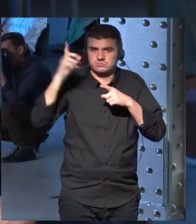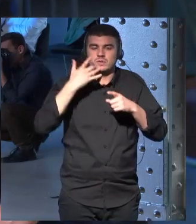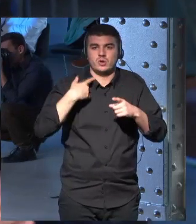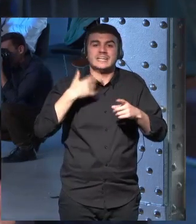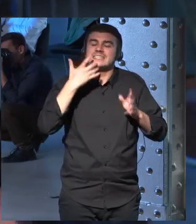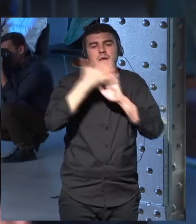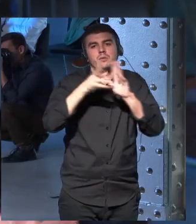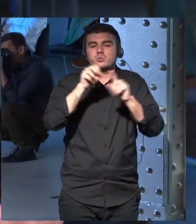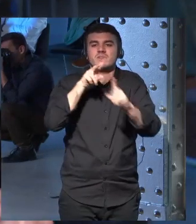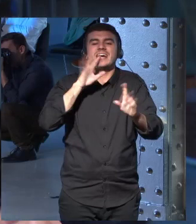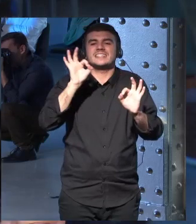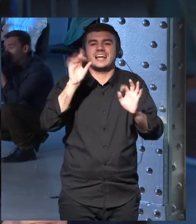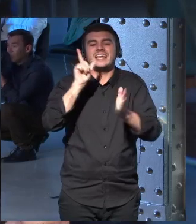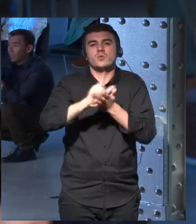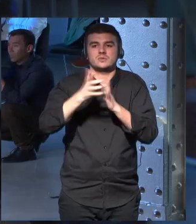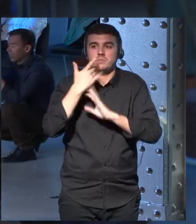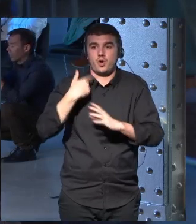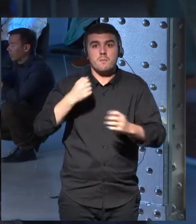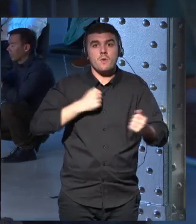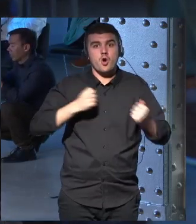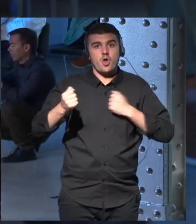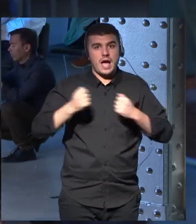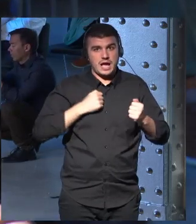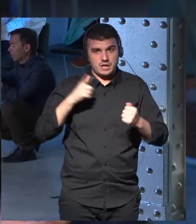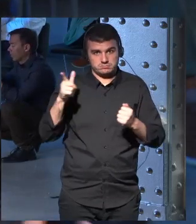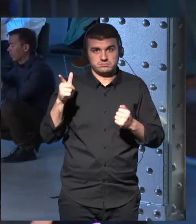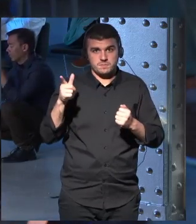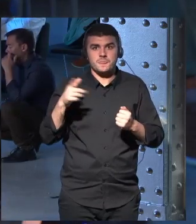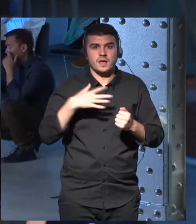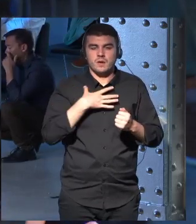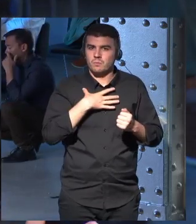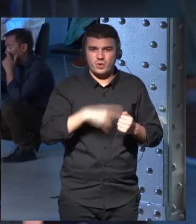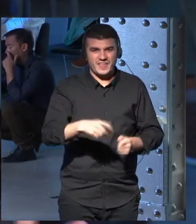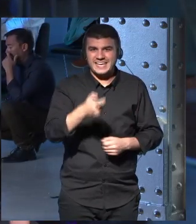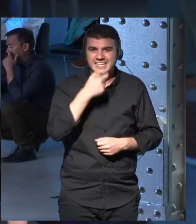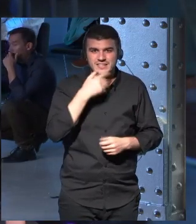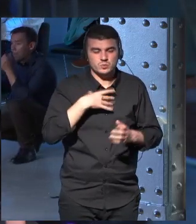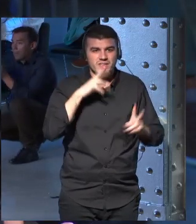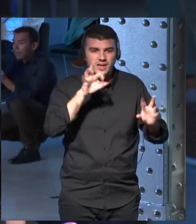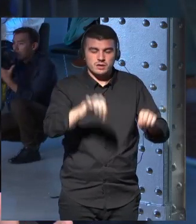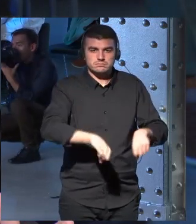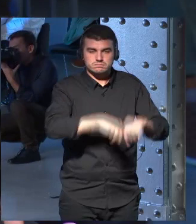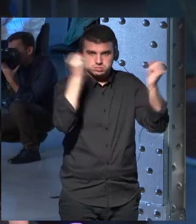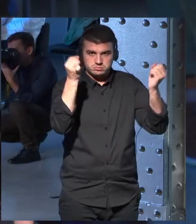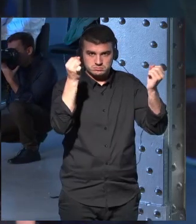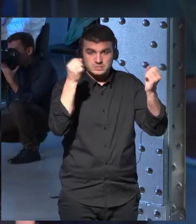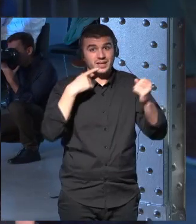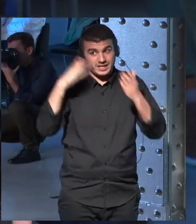and deconstructing the English language. And Wierzbicka concentrates